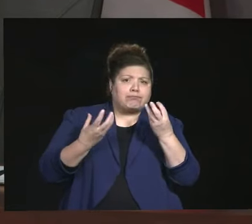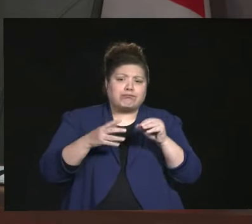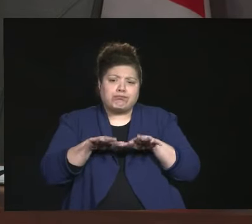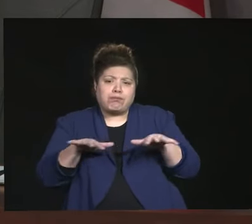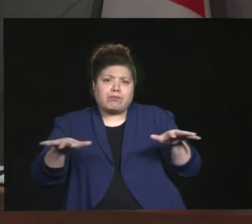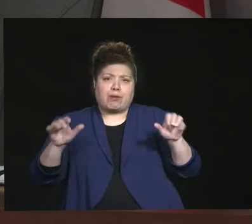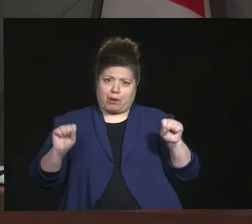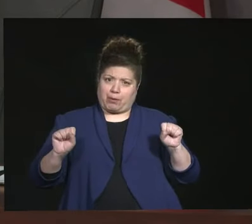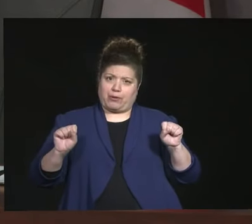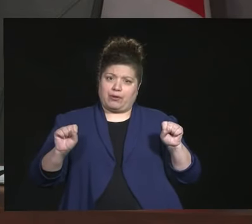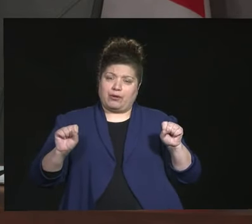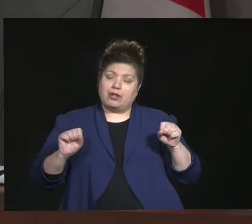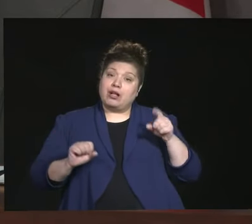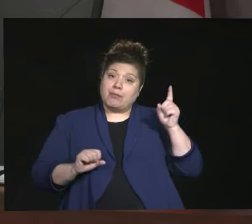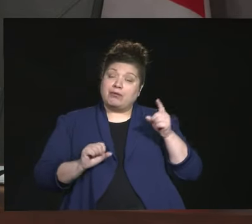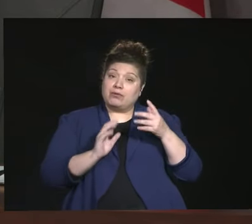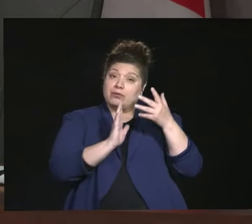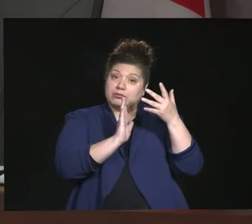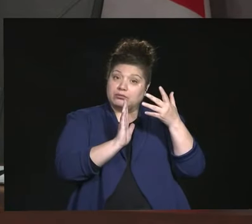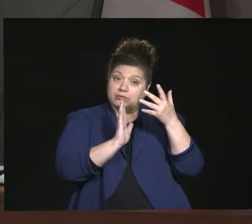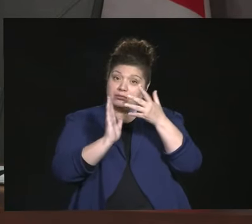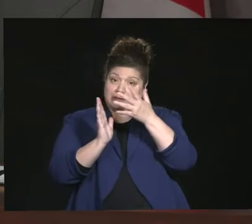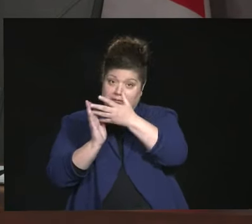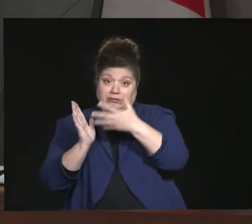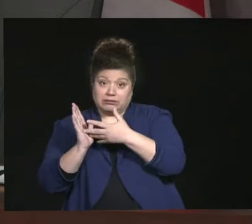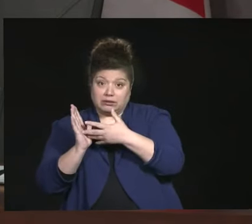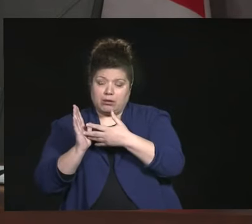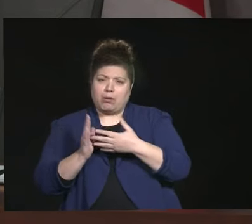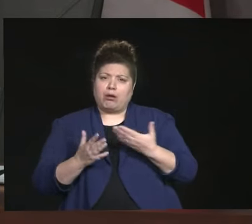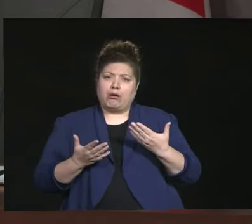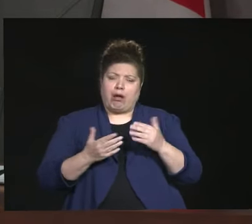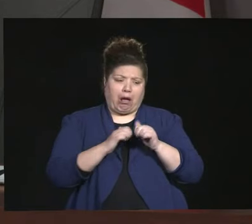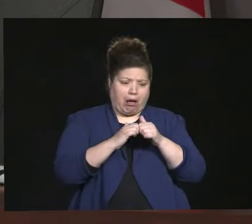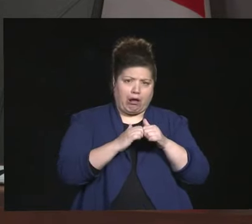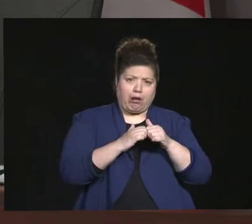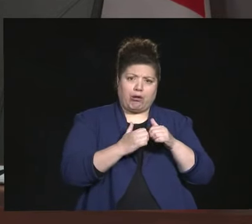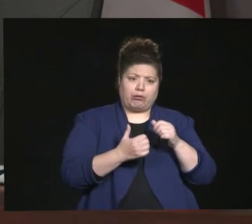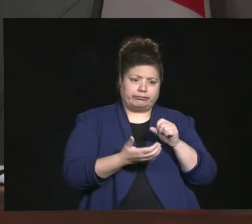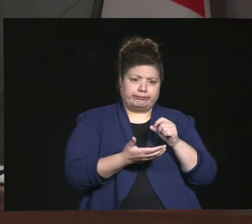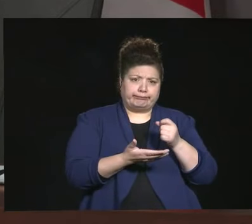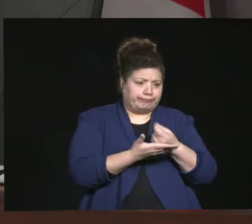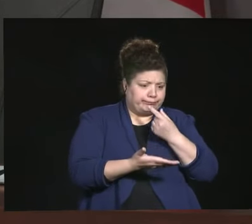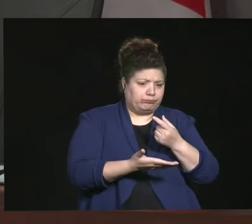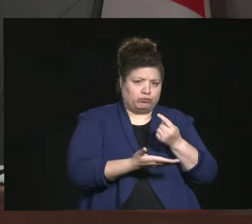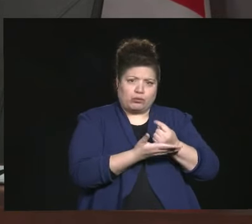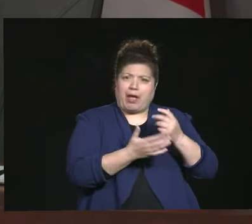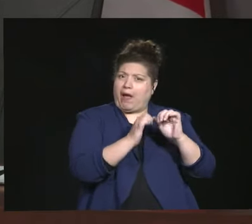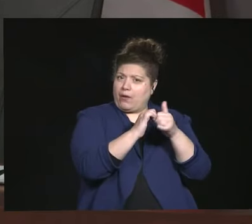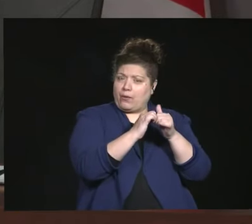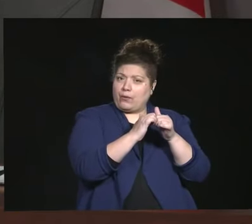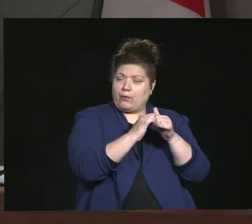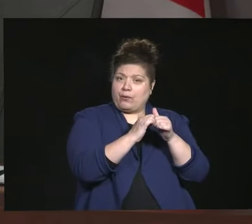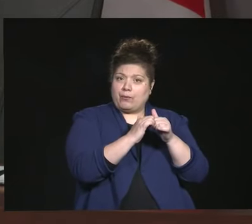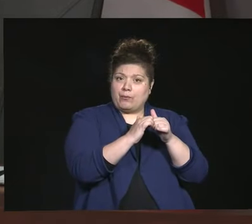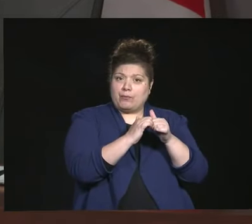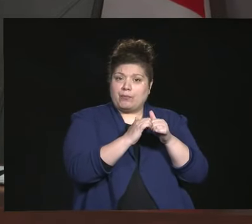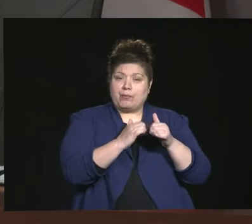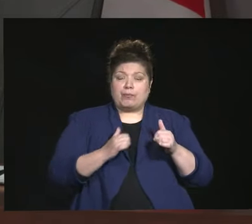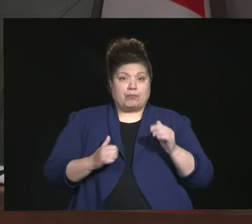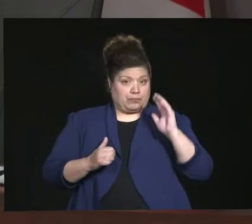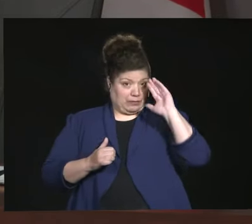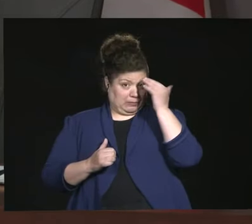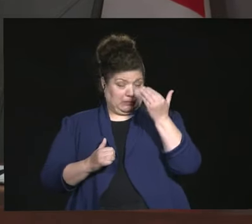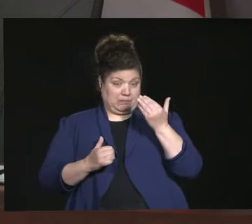issue in a number of different parts of the country, but it seems as though there is serious concern